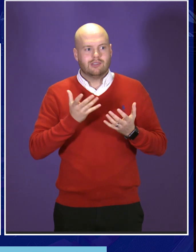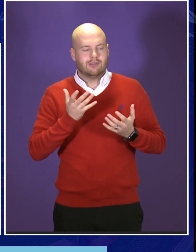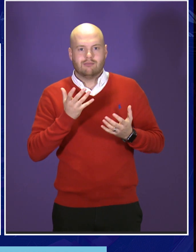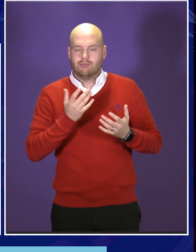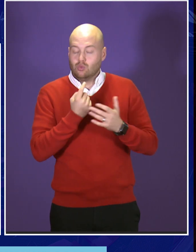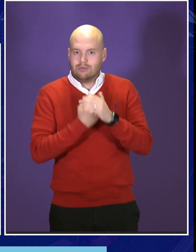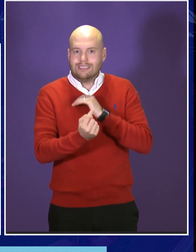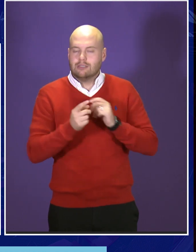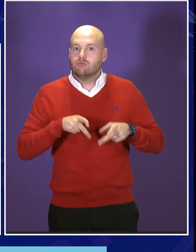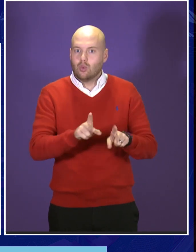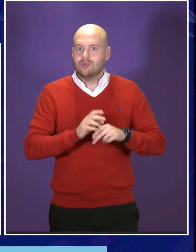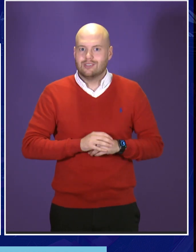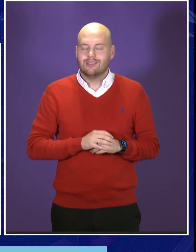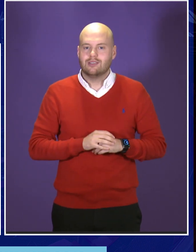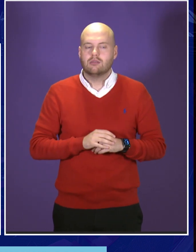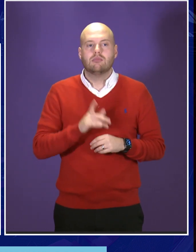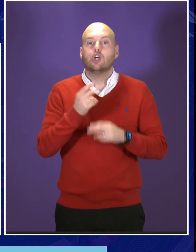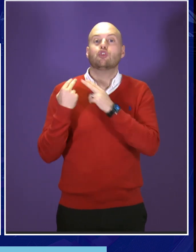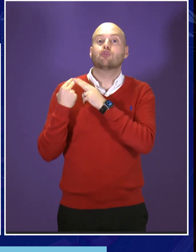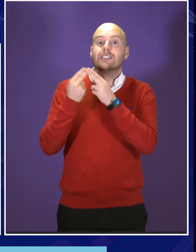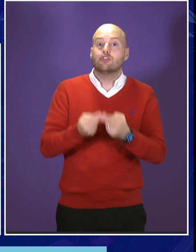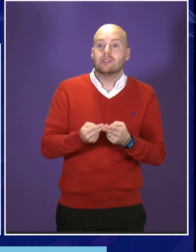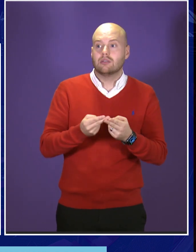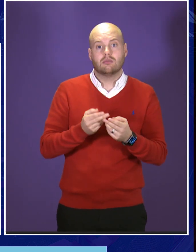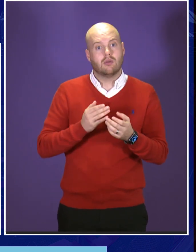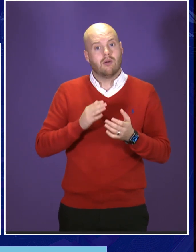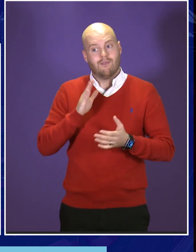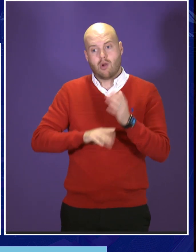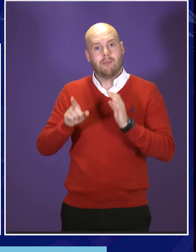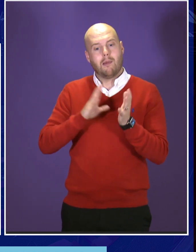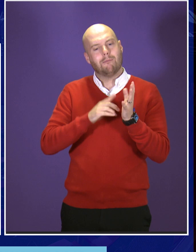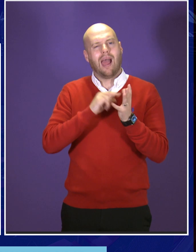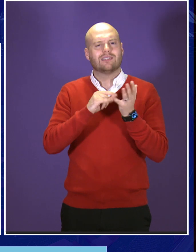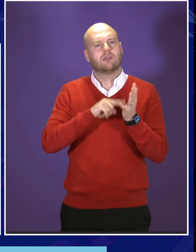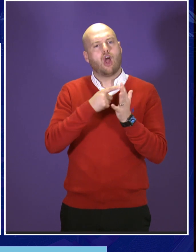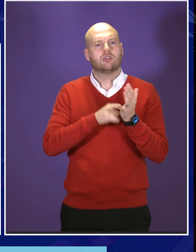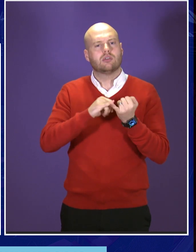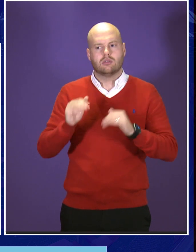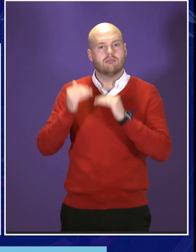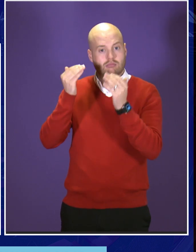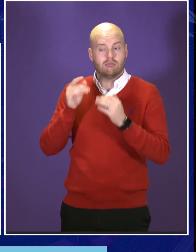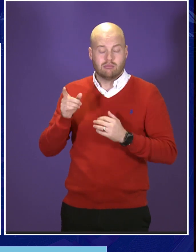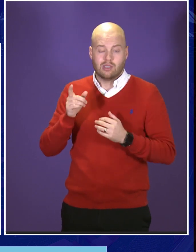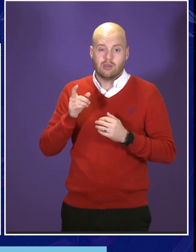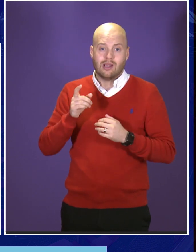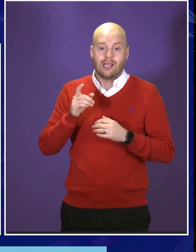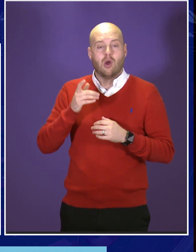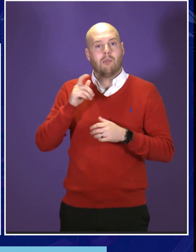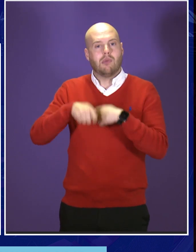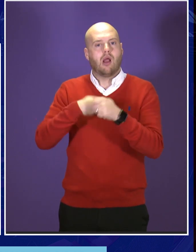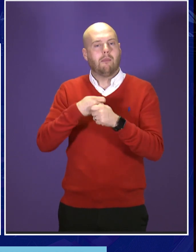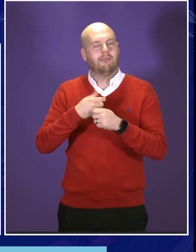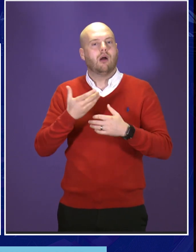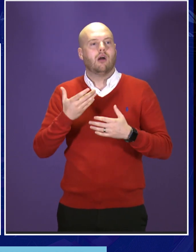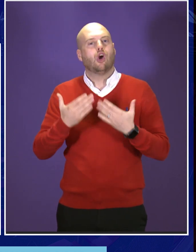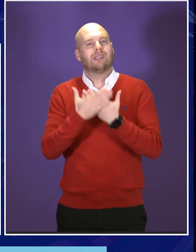that the tradition in the hands of the masters is inexhaustible and serves as the inspiration for contemporary work today. In the hands